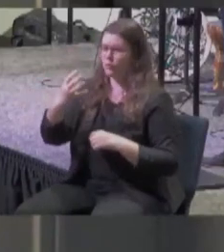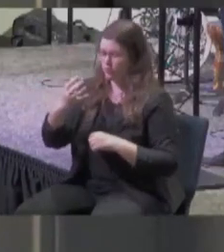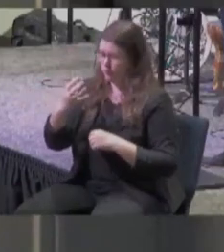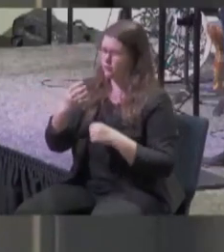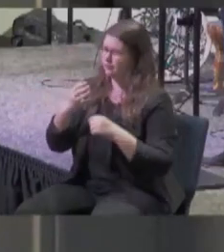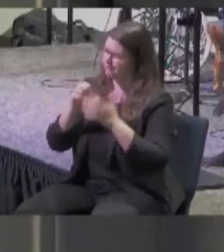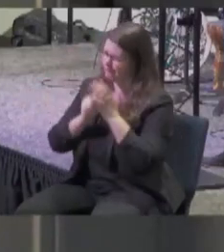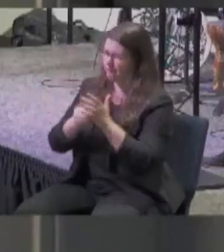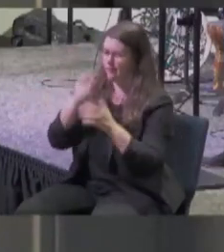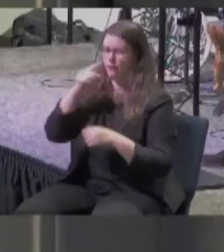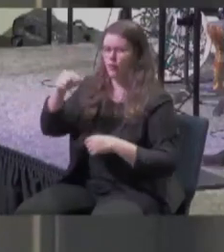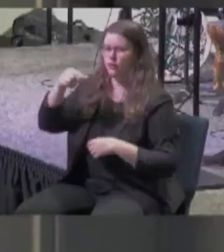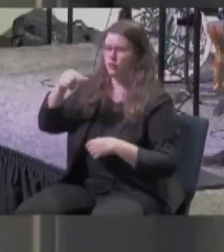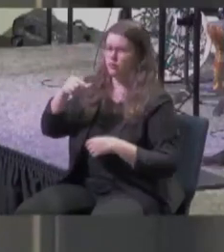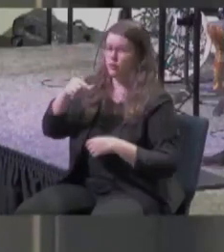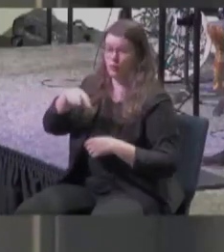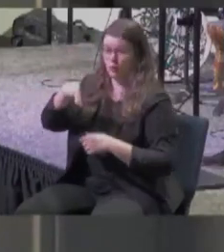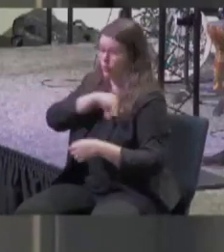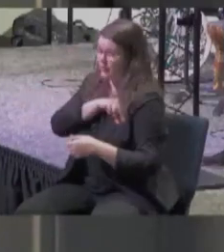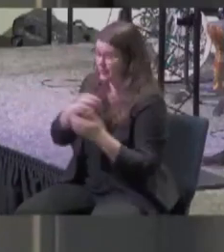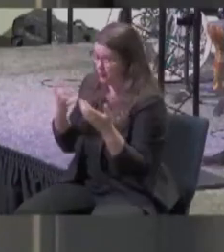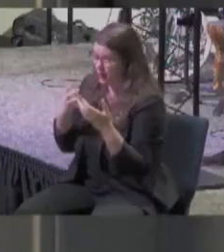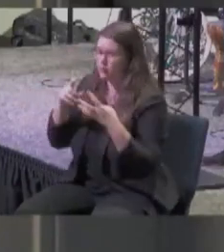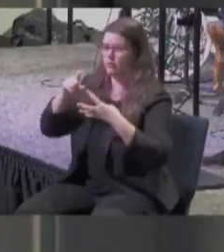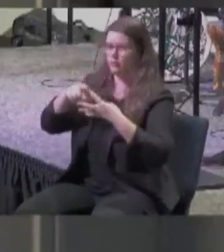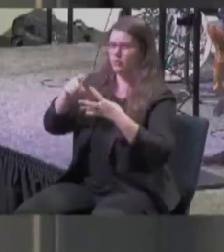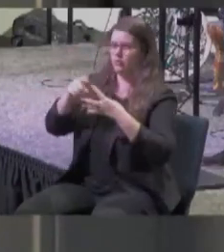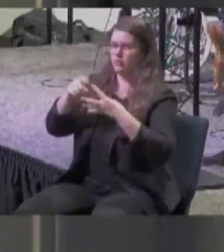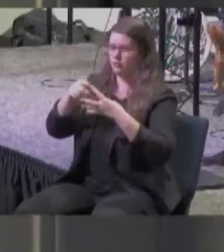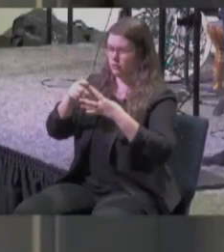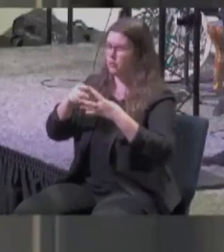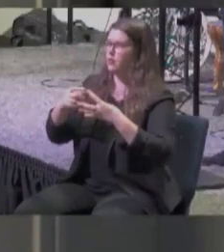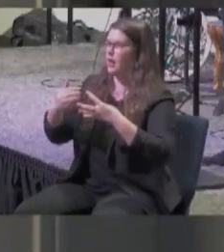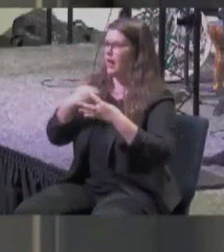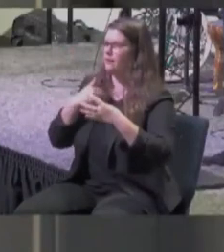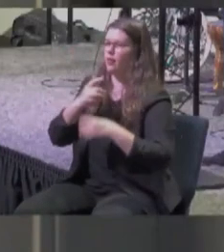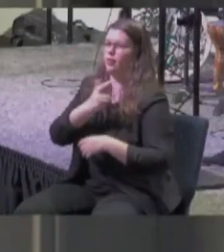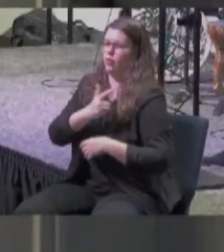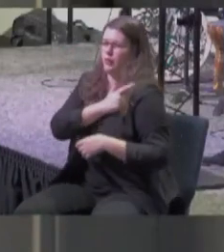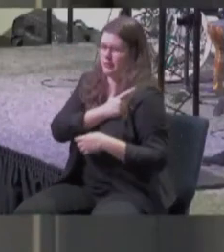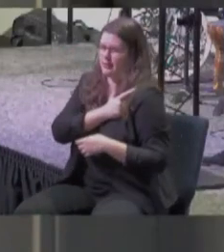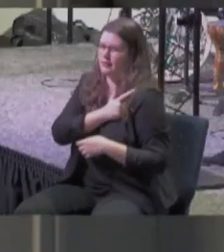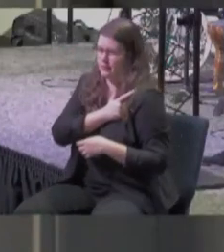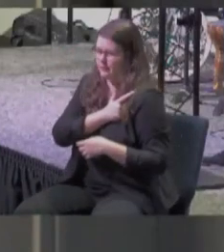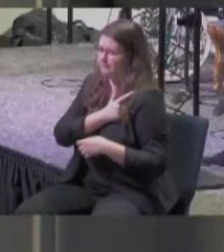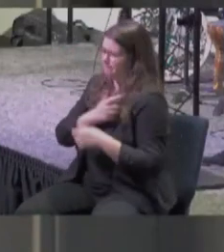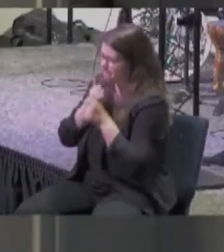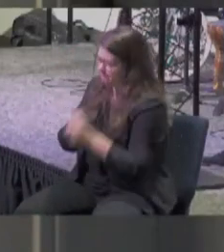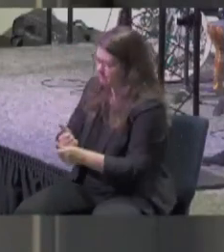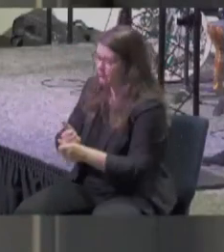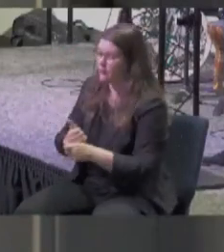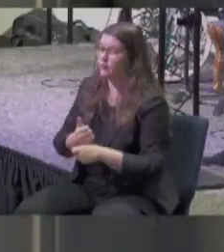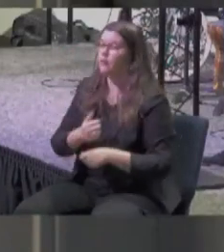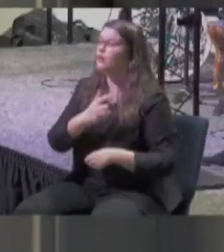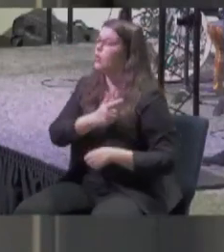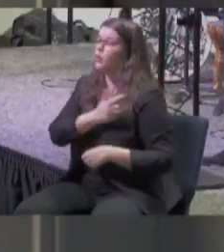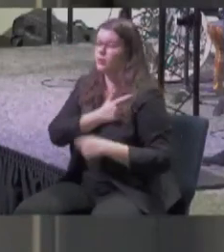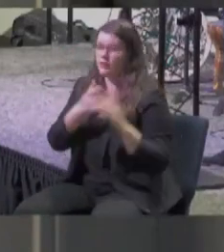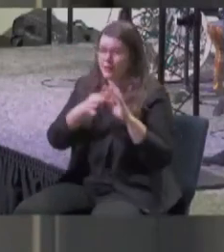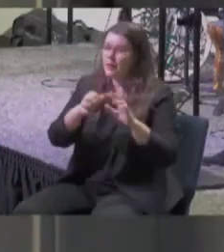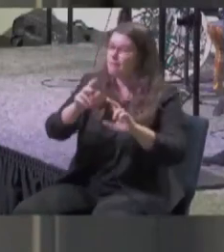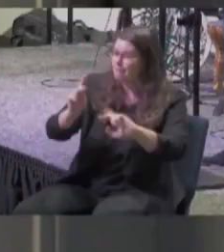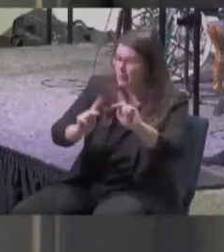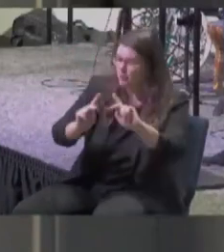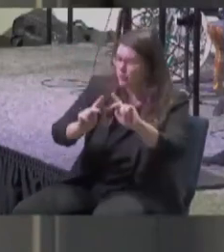Loyalty is at base a characteristic of translation personnel or translation agents, let's say. It's not a characteristic of just processes and